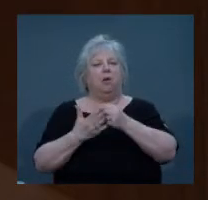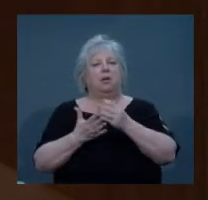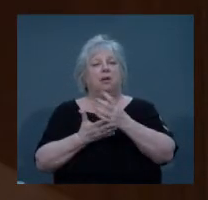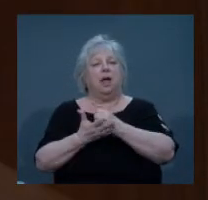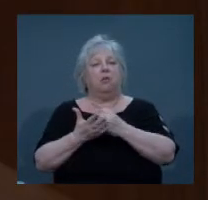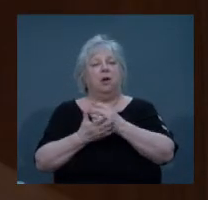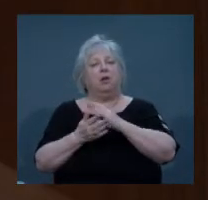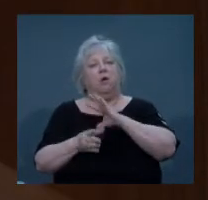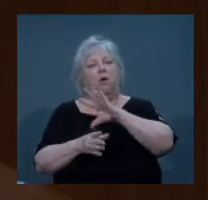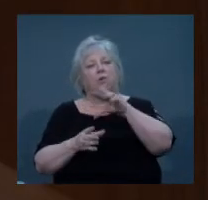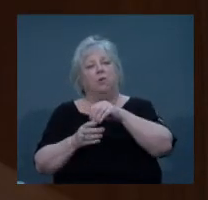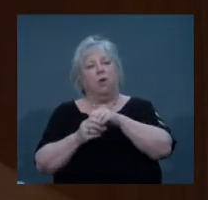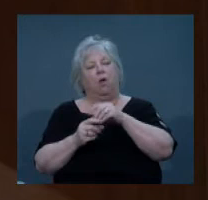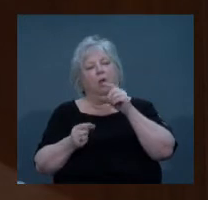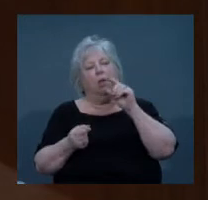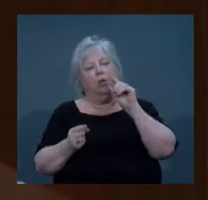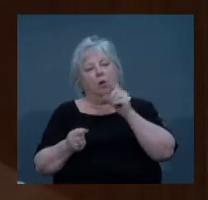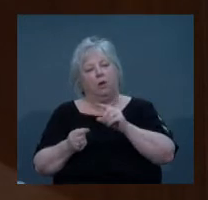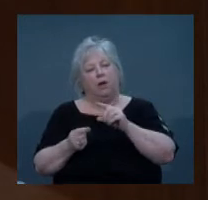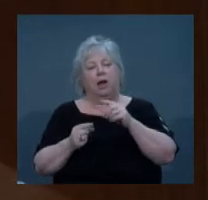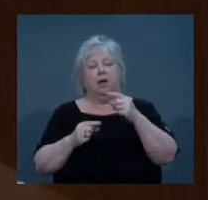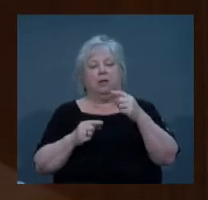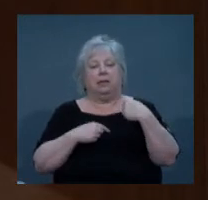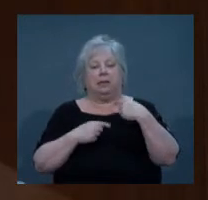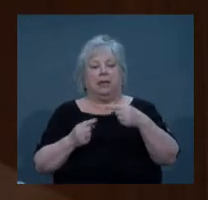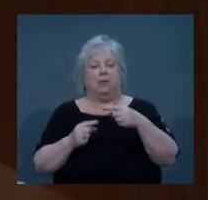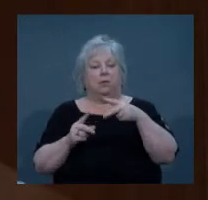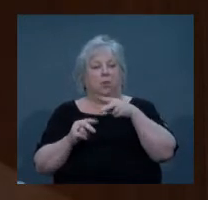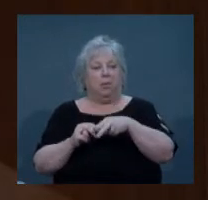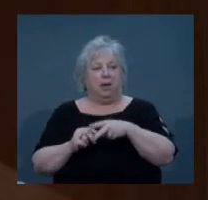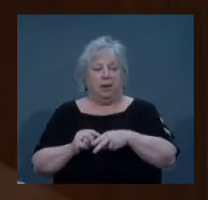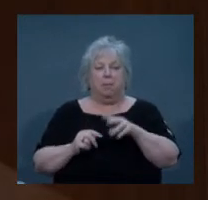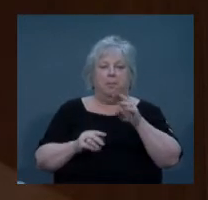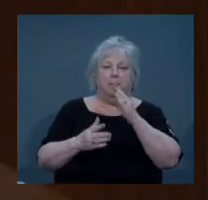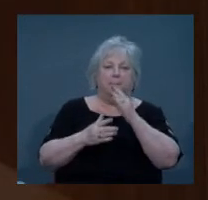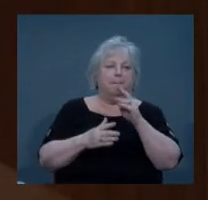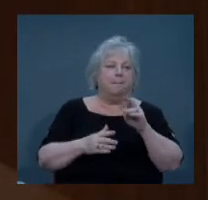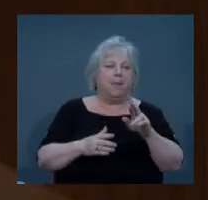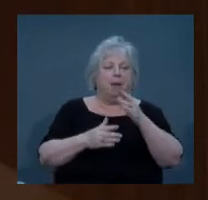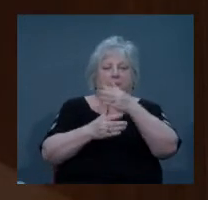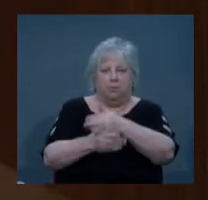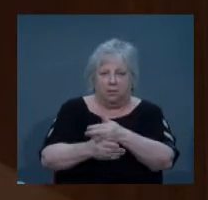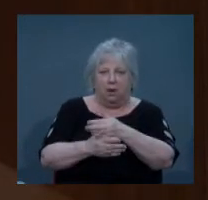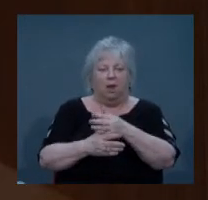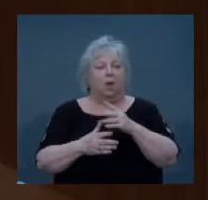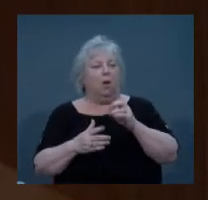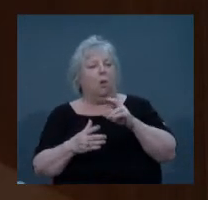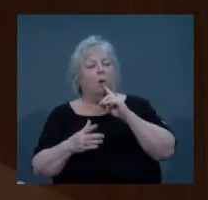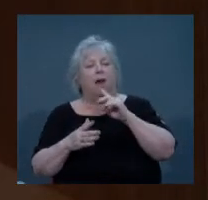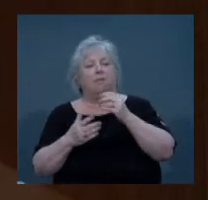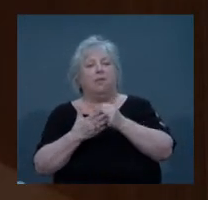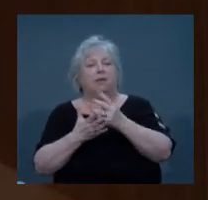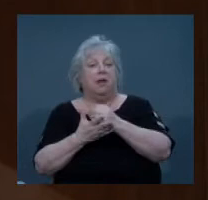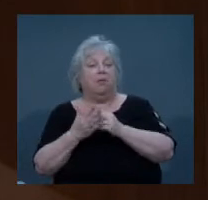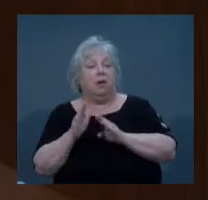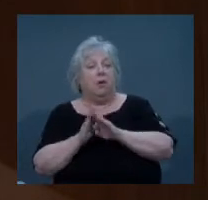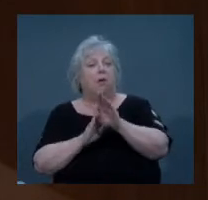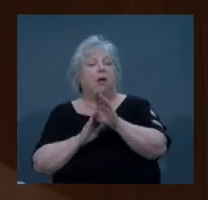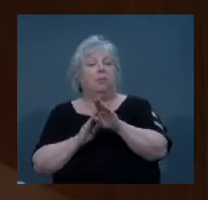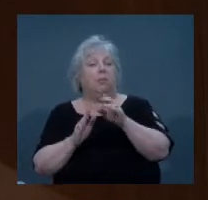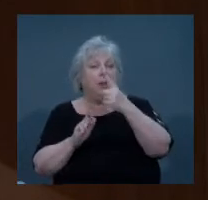down since we made the budget cuts? And again, Or has the salaries gone up since the budget